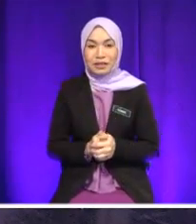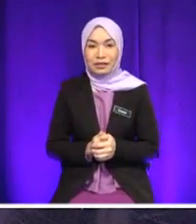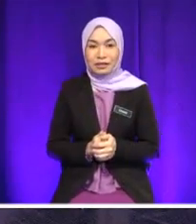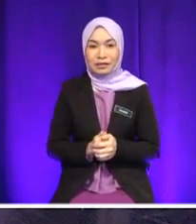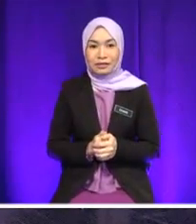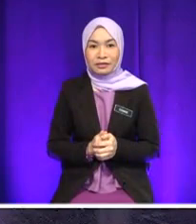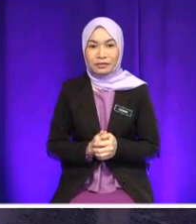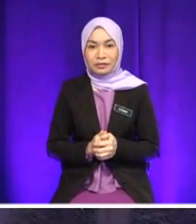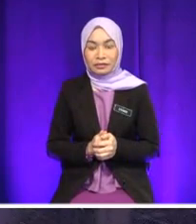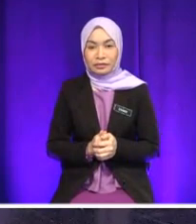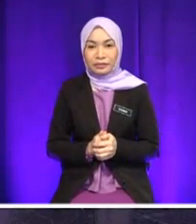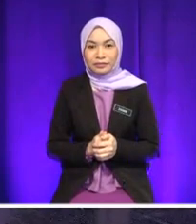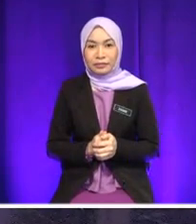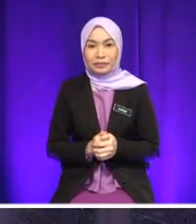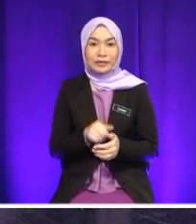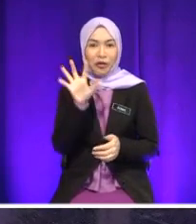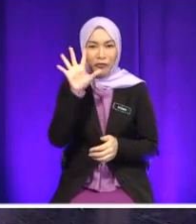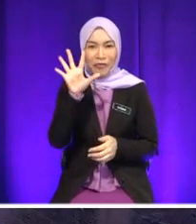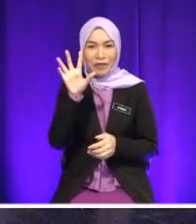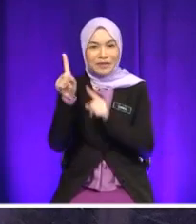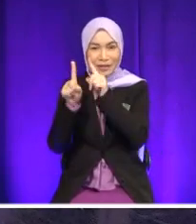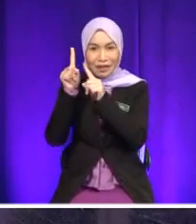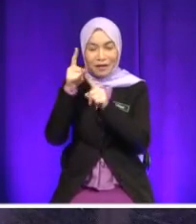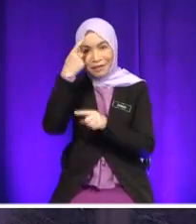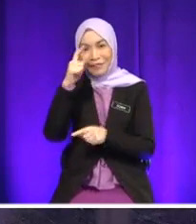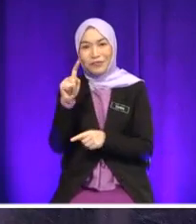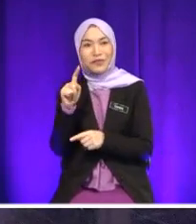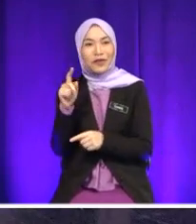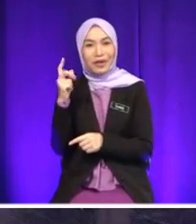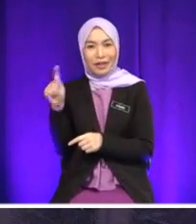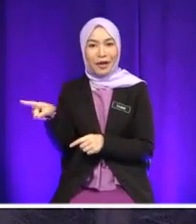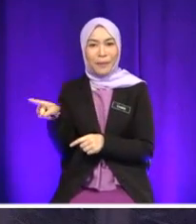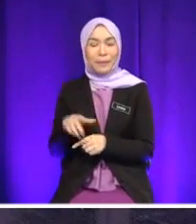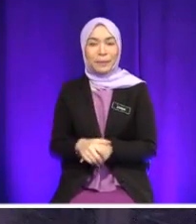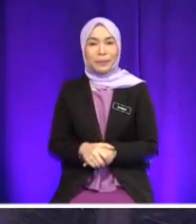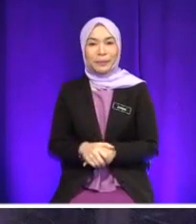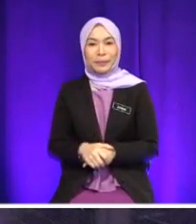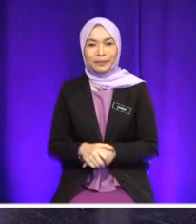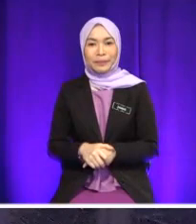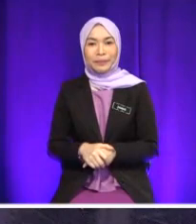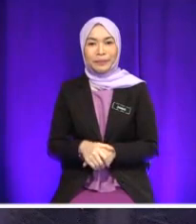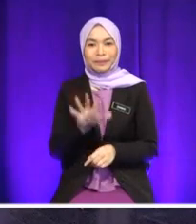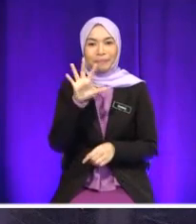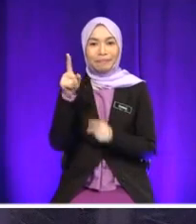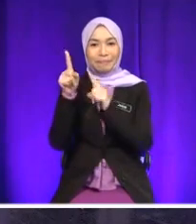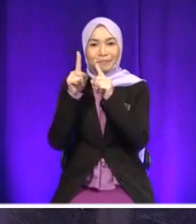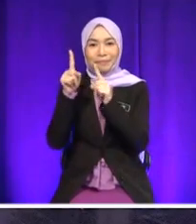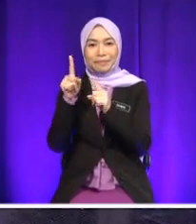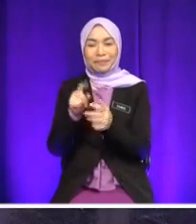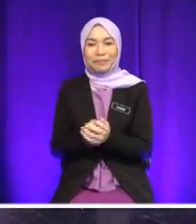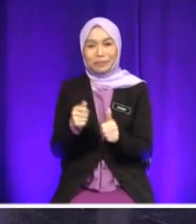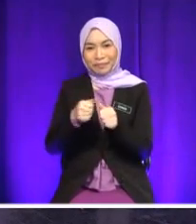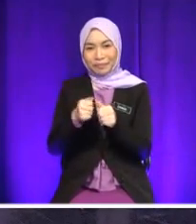they deserve 5 stars, right? 5 stars each? Yes. Yes, 5 stars for both